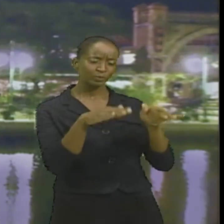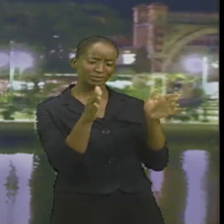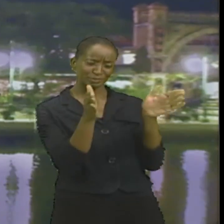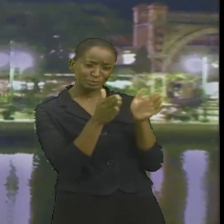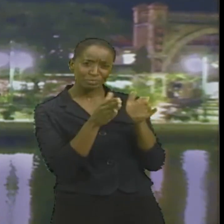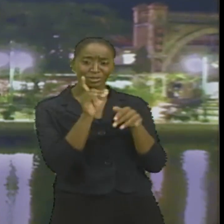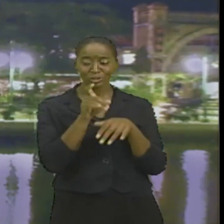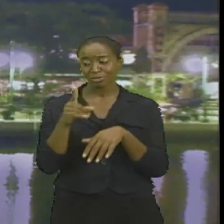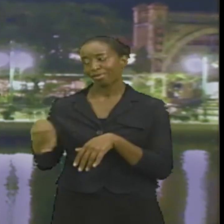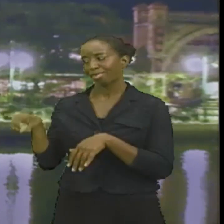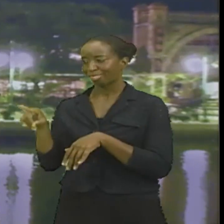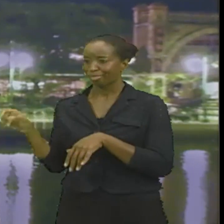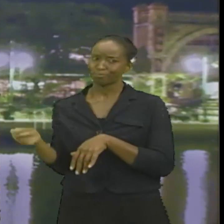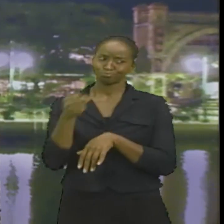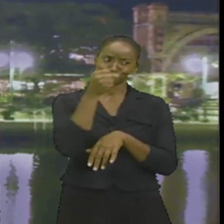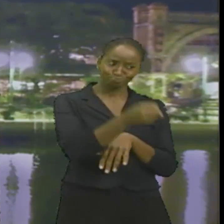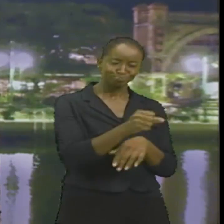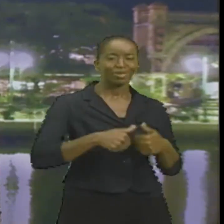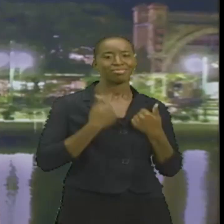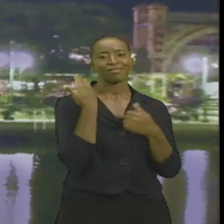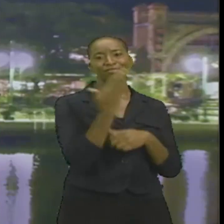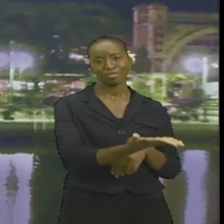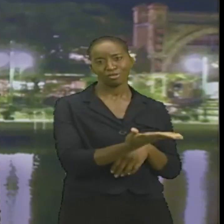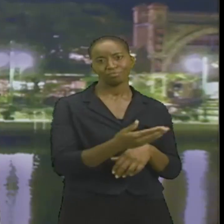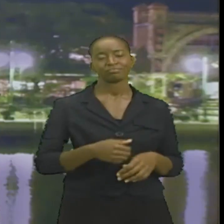sentenced to live in those houses.